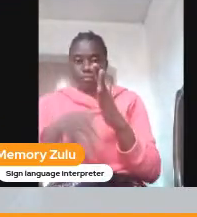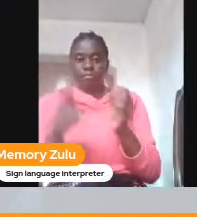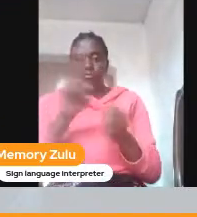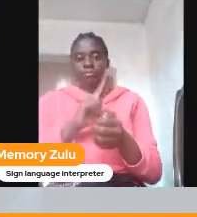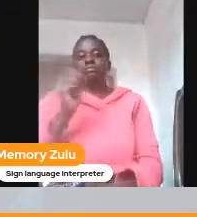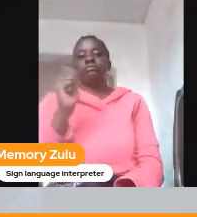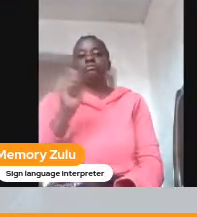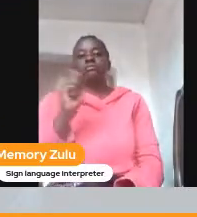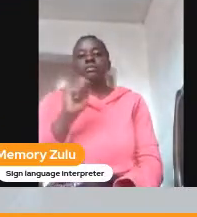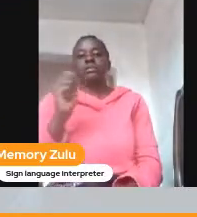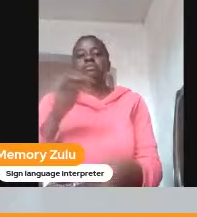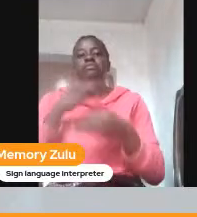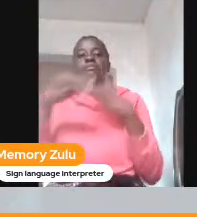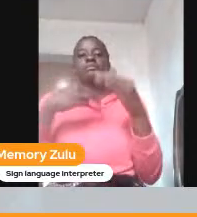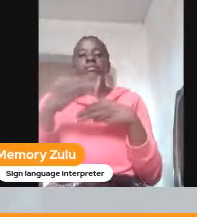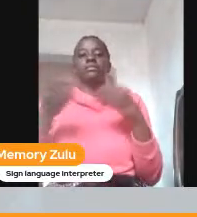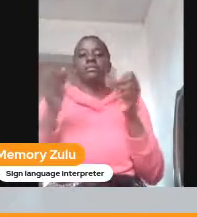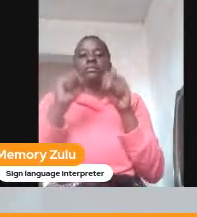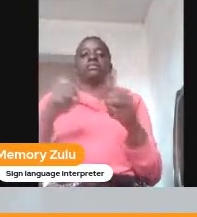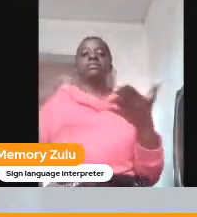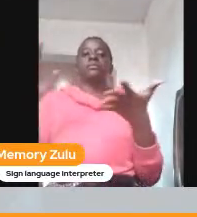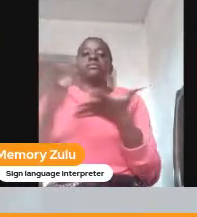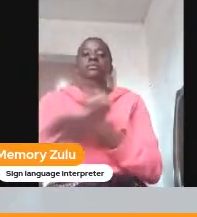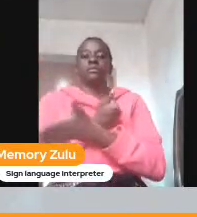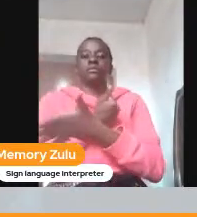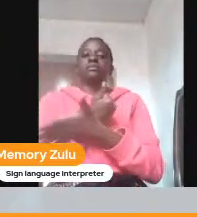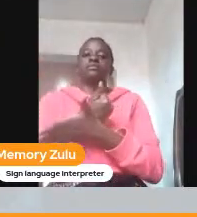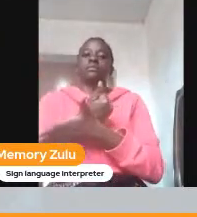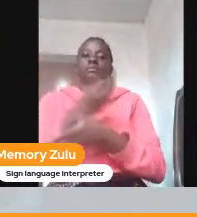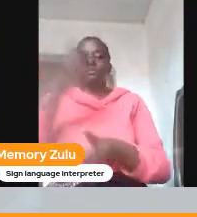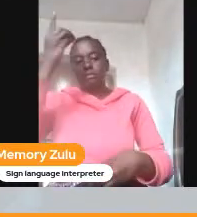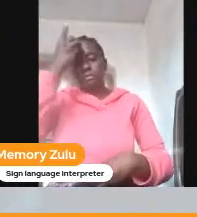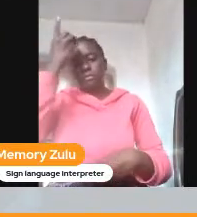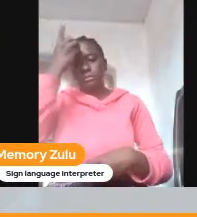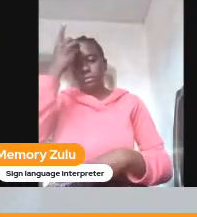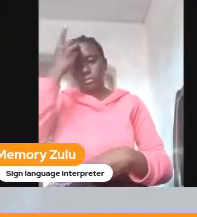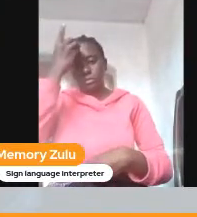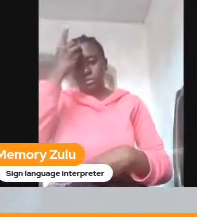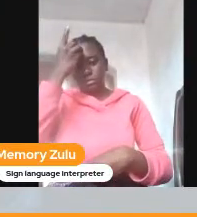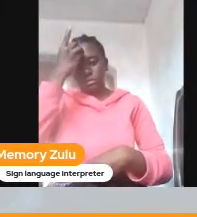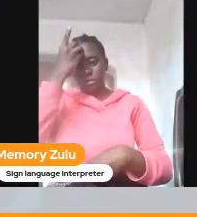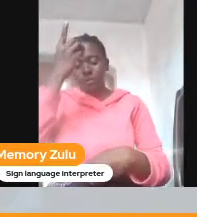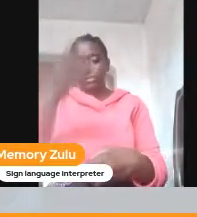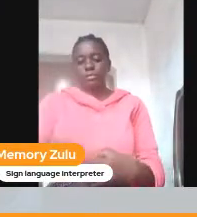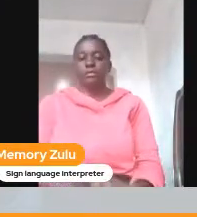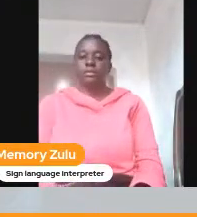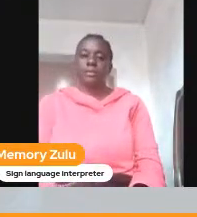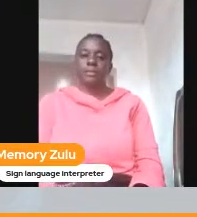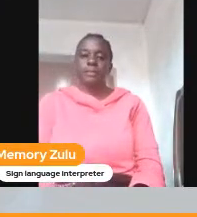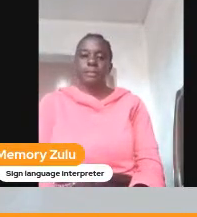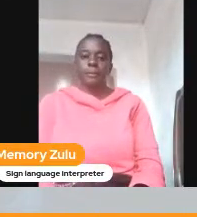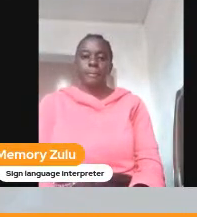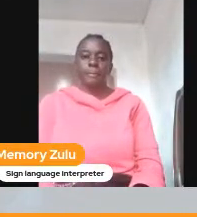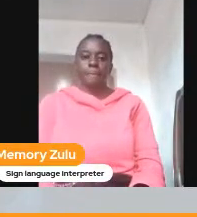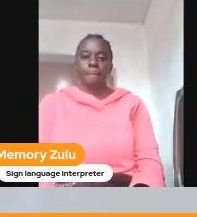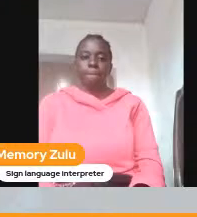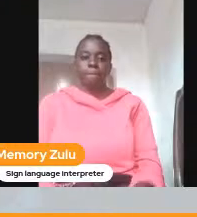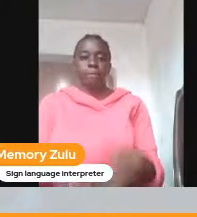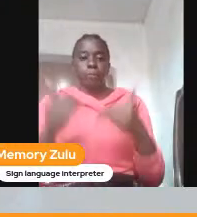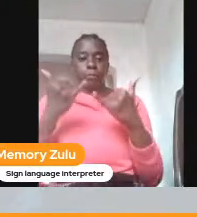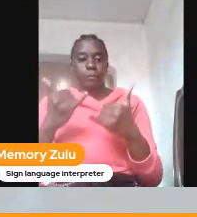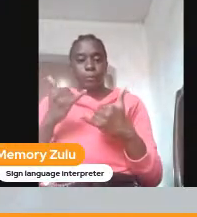Okay, so when it comes to such diseases, especially the STIs, anyone who